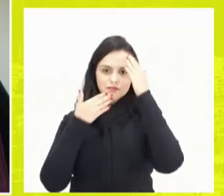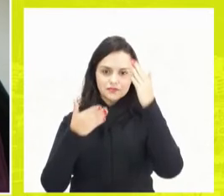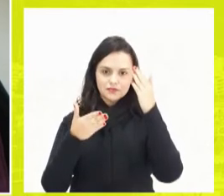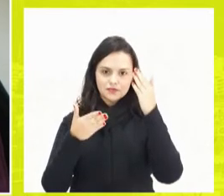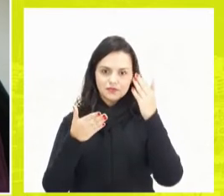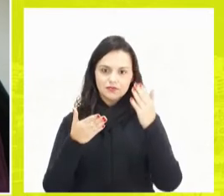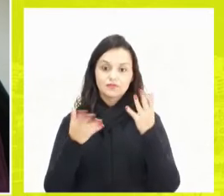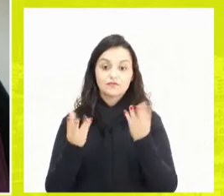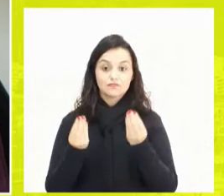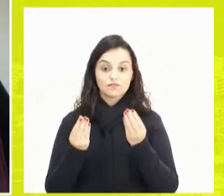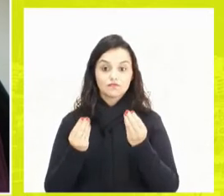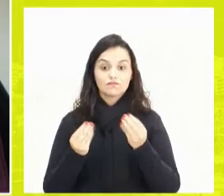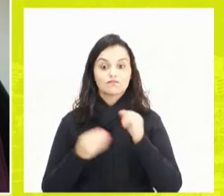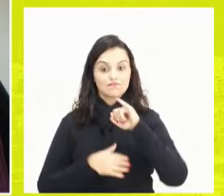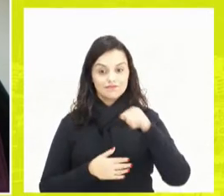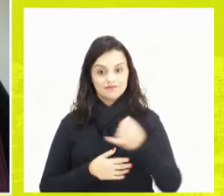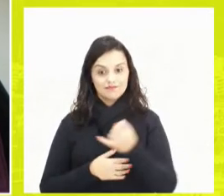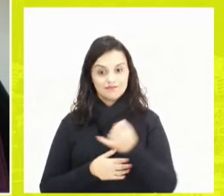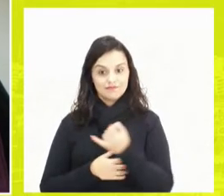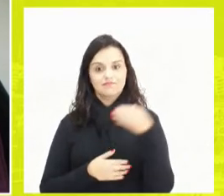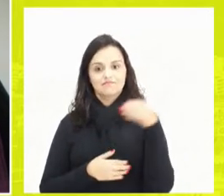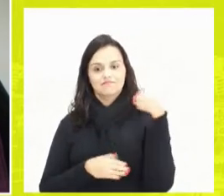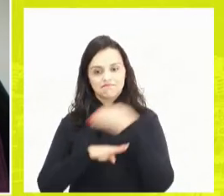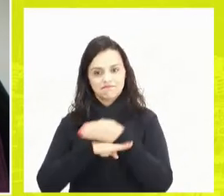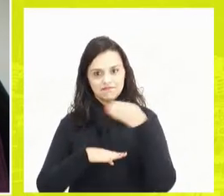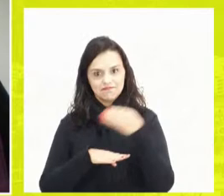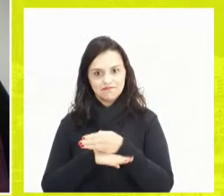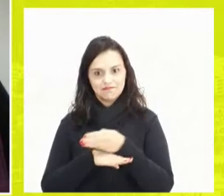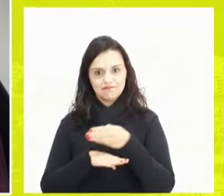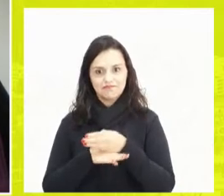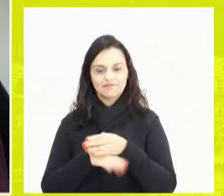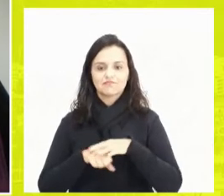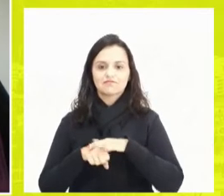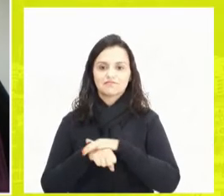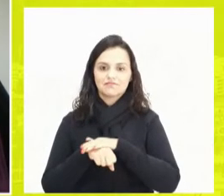thank you for the opportunity to be here